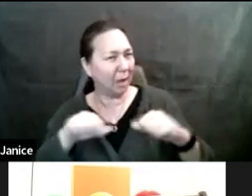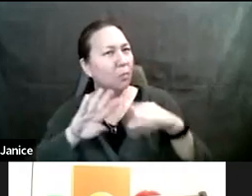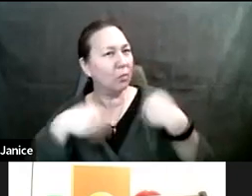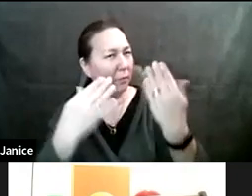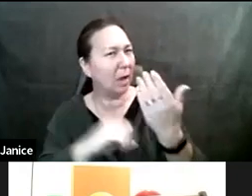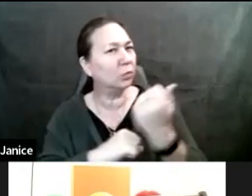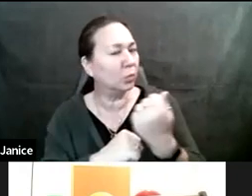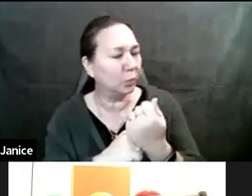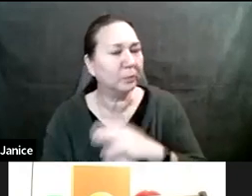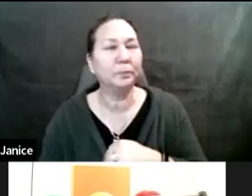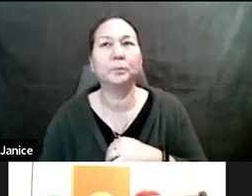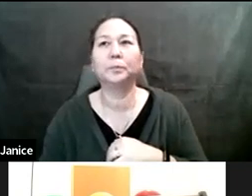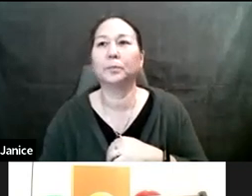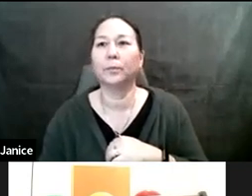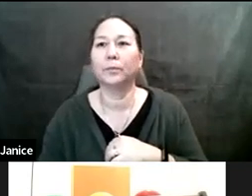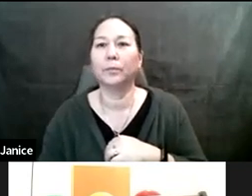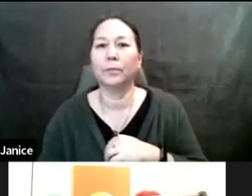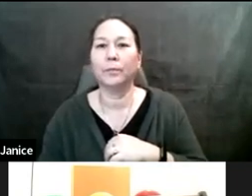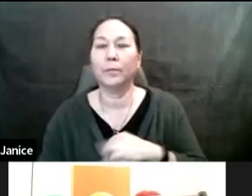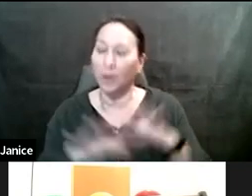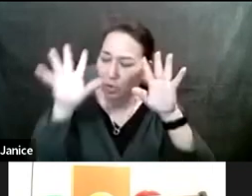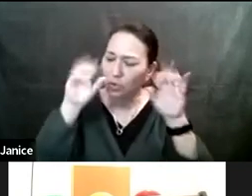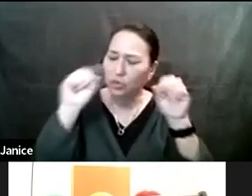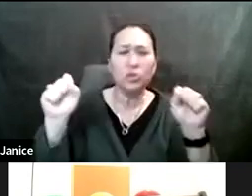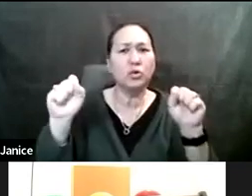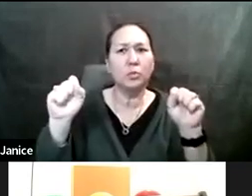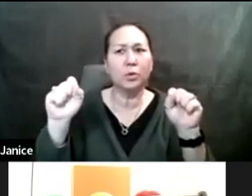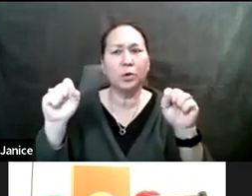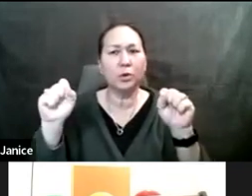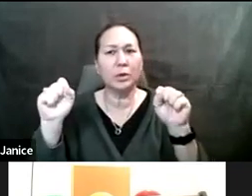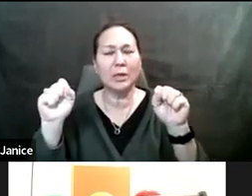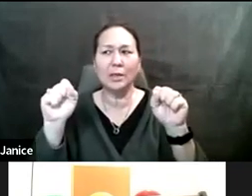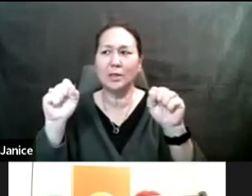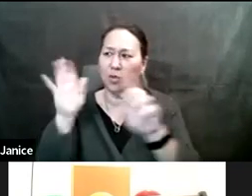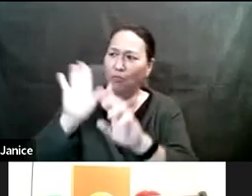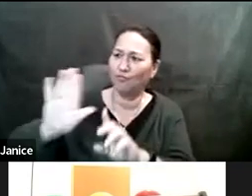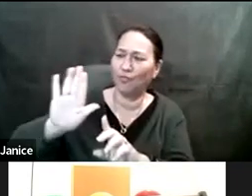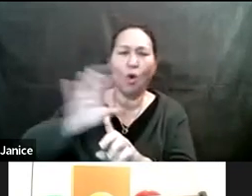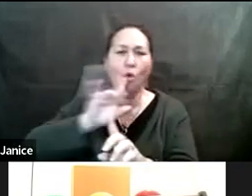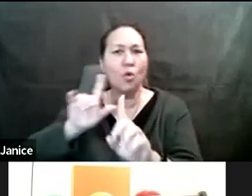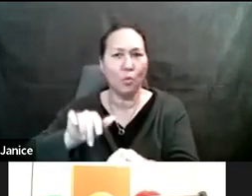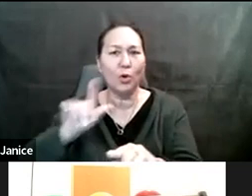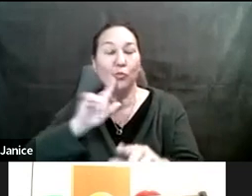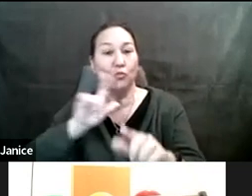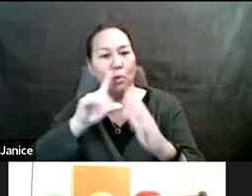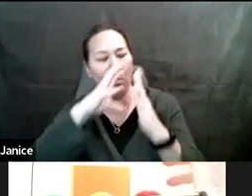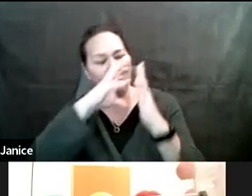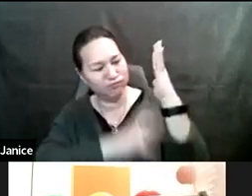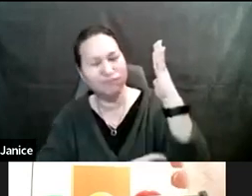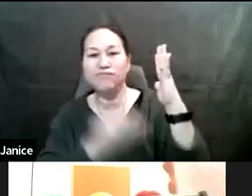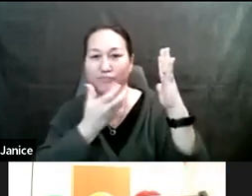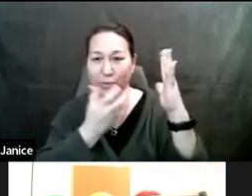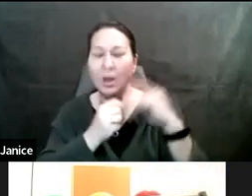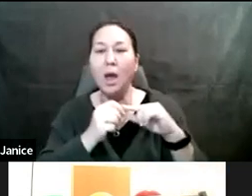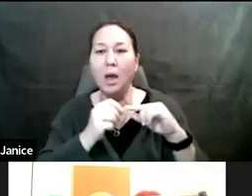one little um you know the superintendent's report was really large and I wanted to share just one small example and then